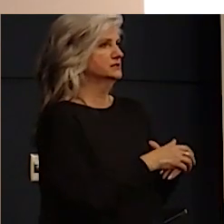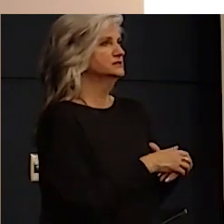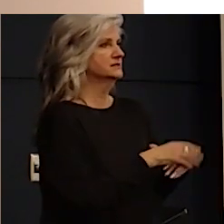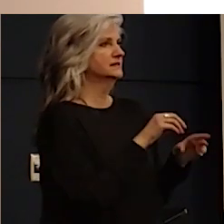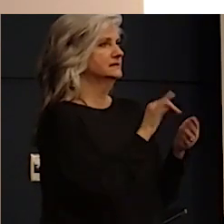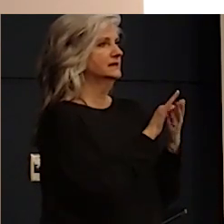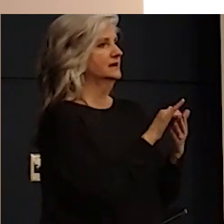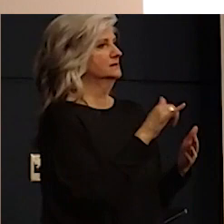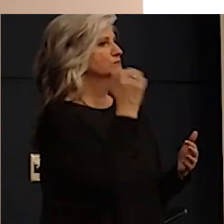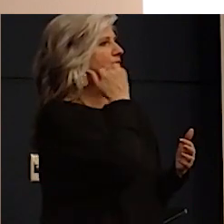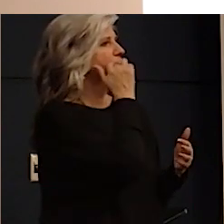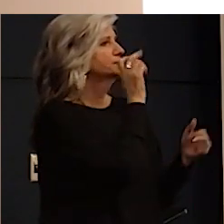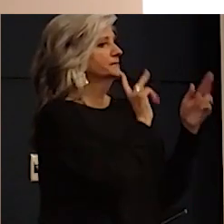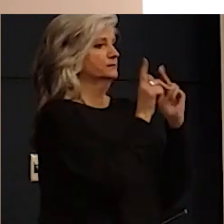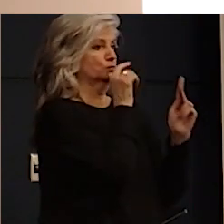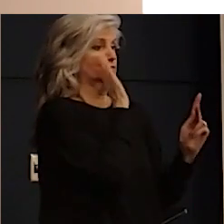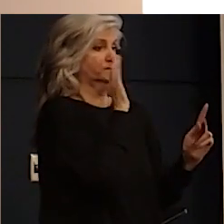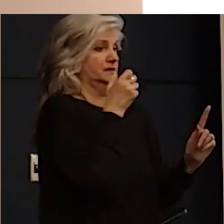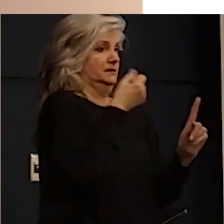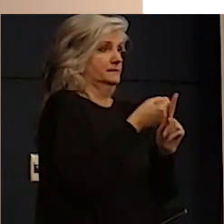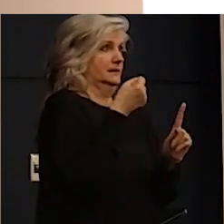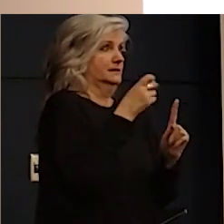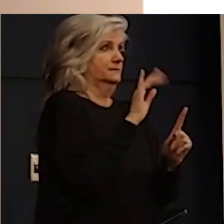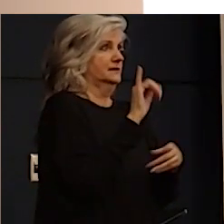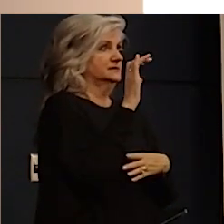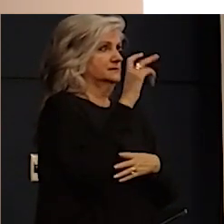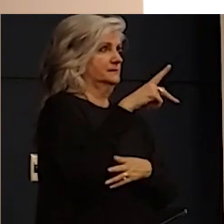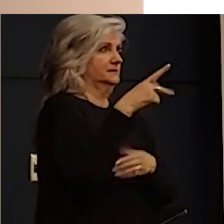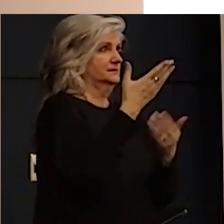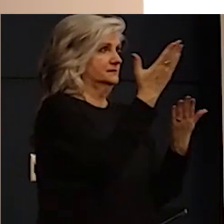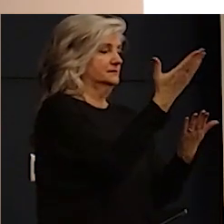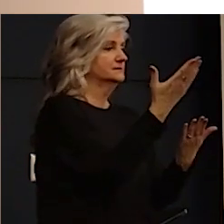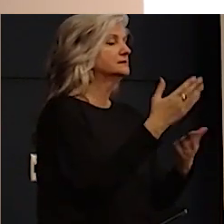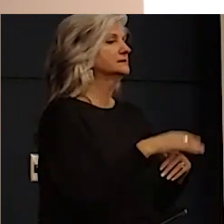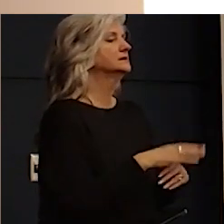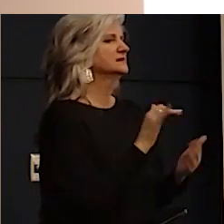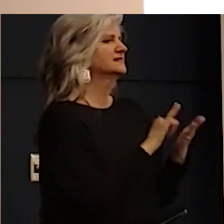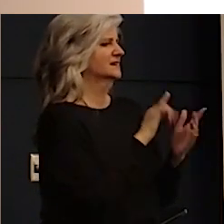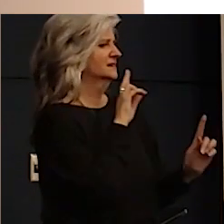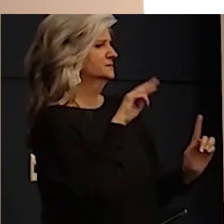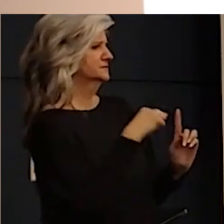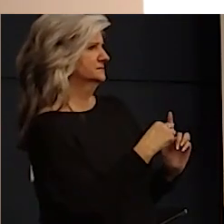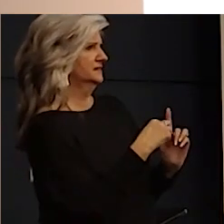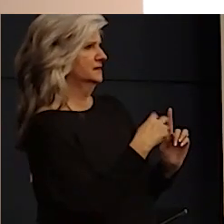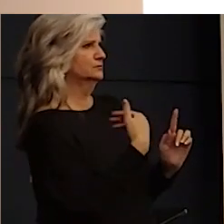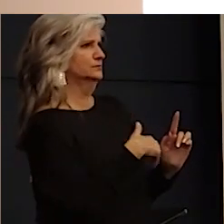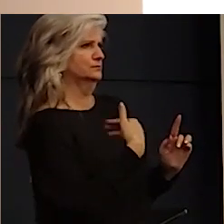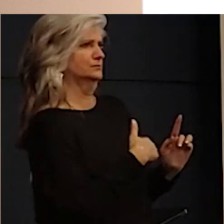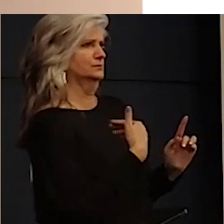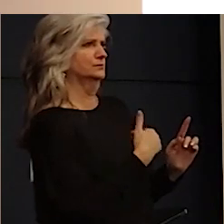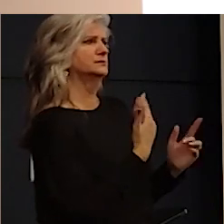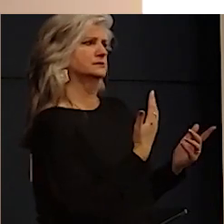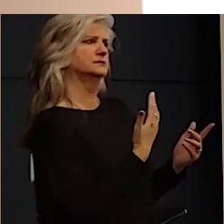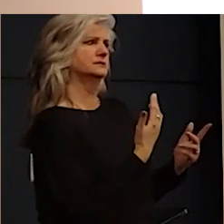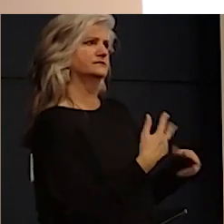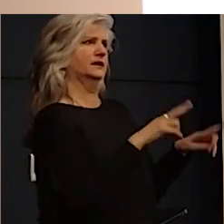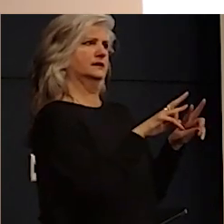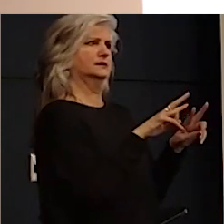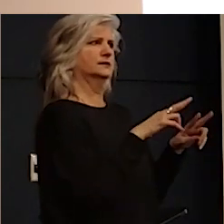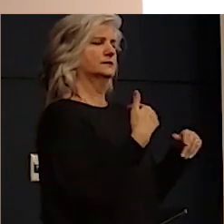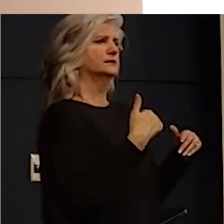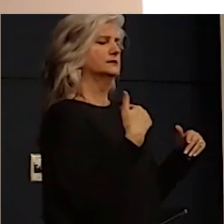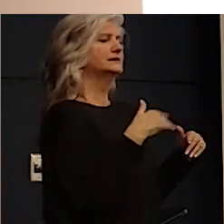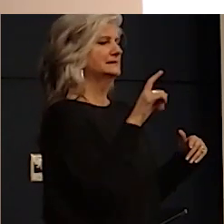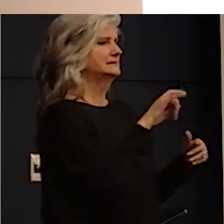regular folks who are going to be impacted by what CenterPoint is proposing. That perspective is really valuable and needs to be part of this